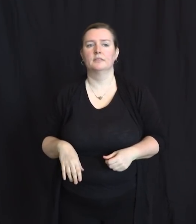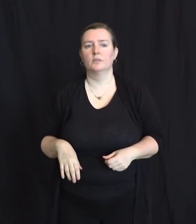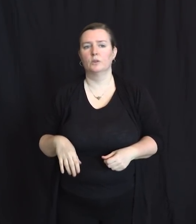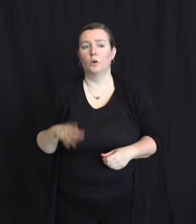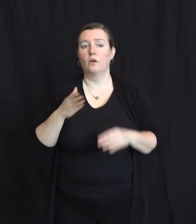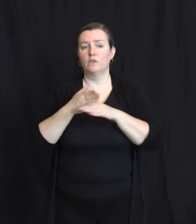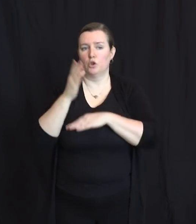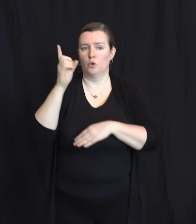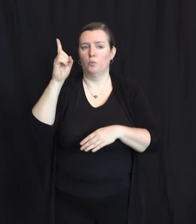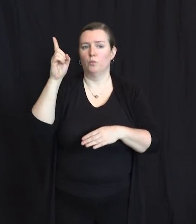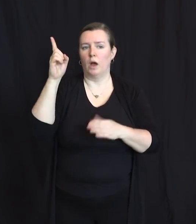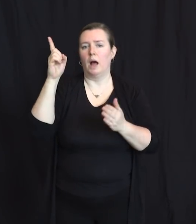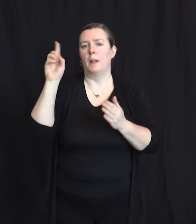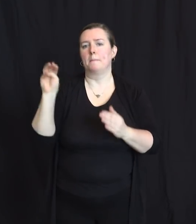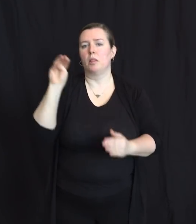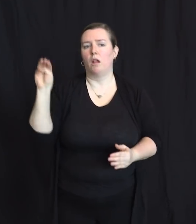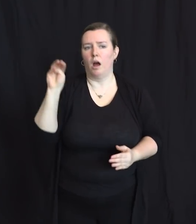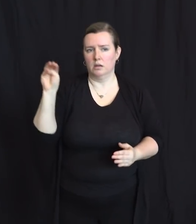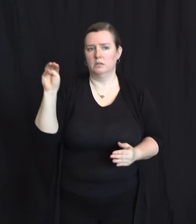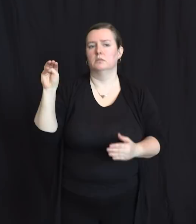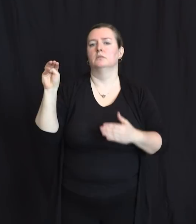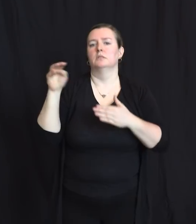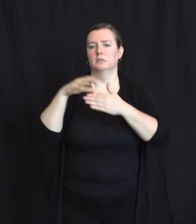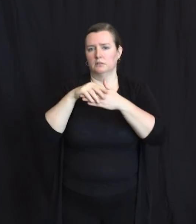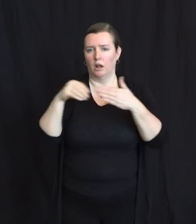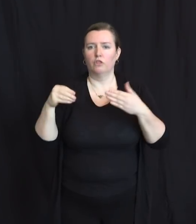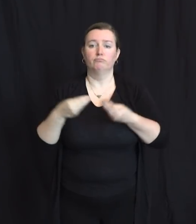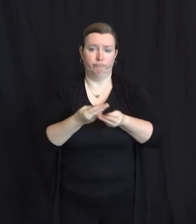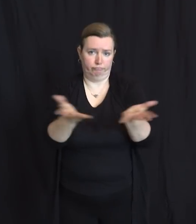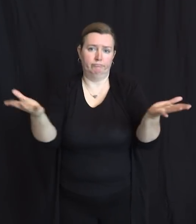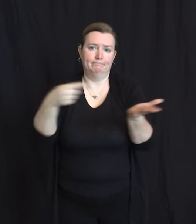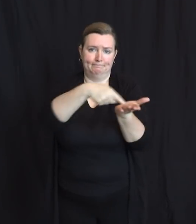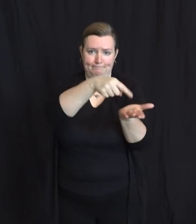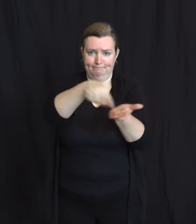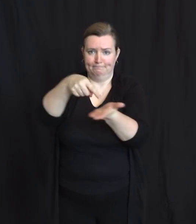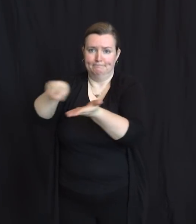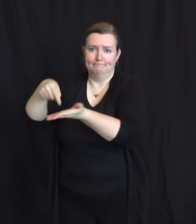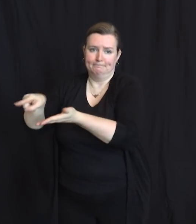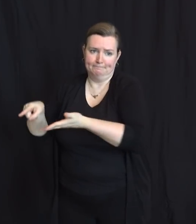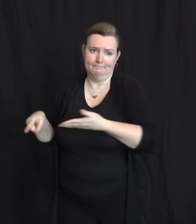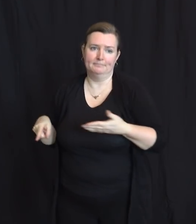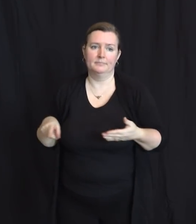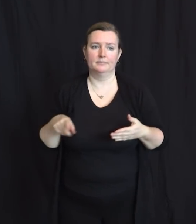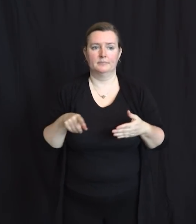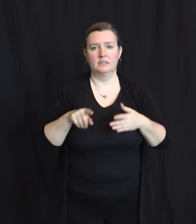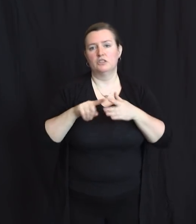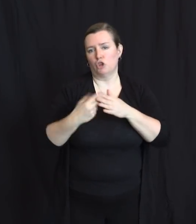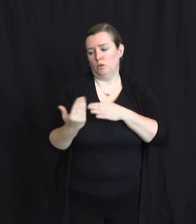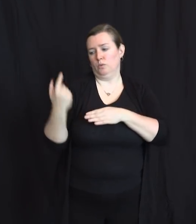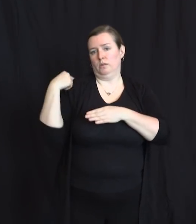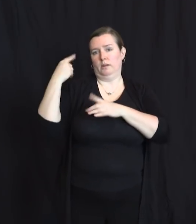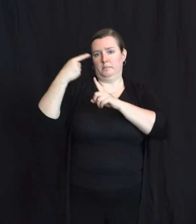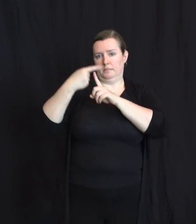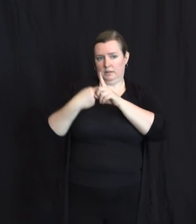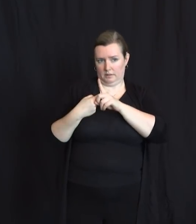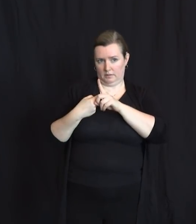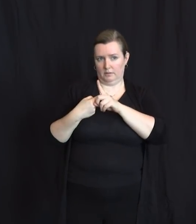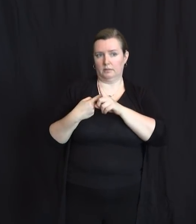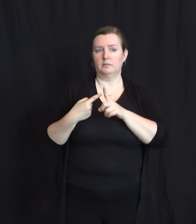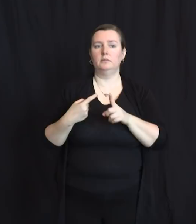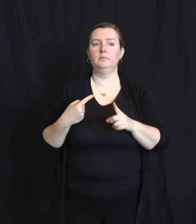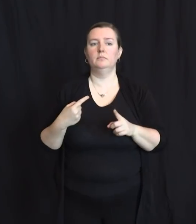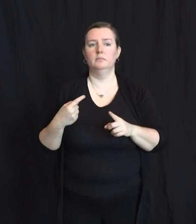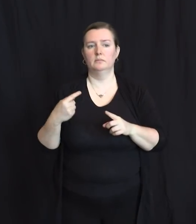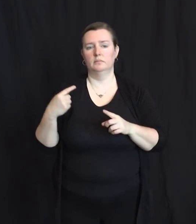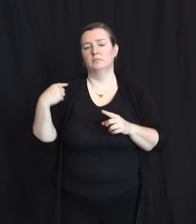been distributed since this emergency began a little more than a month ago. Since March 15th, more than